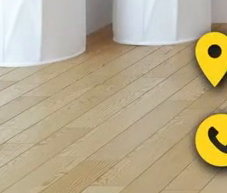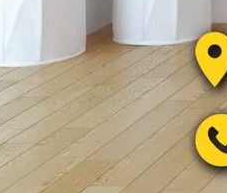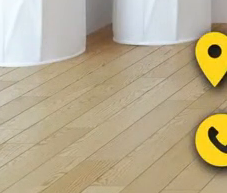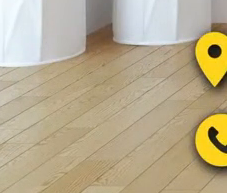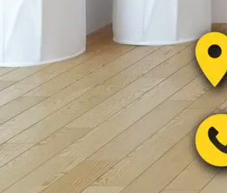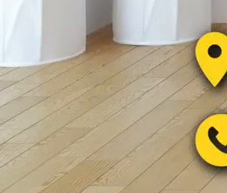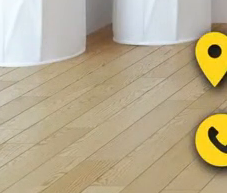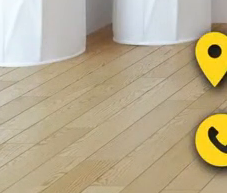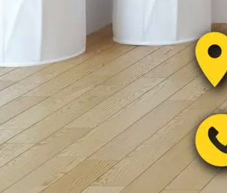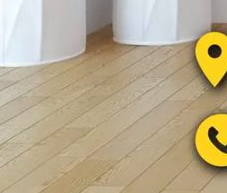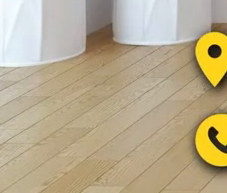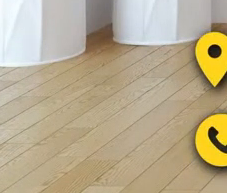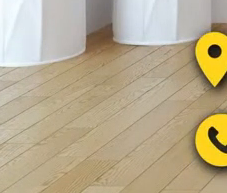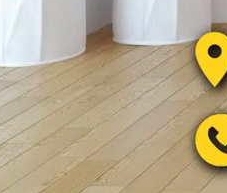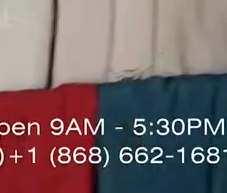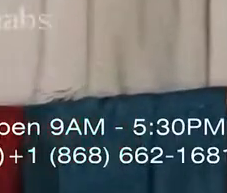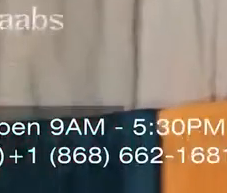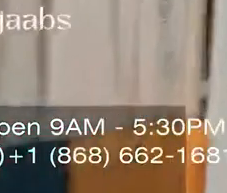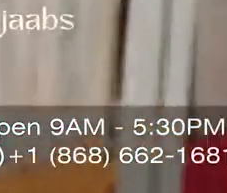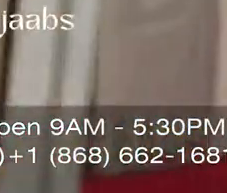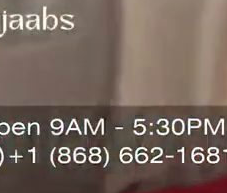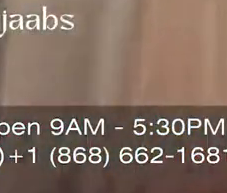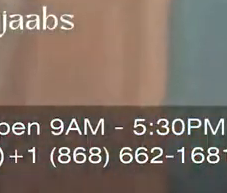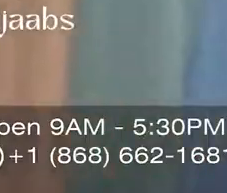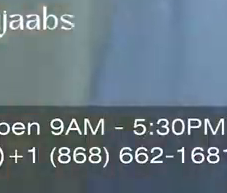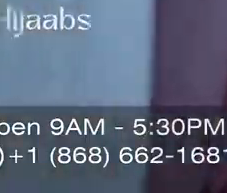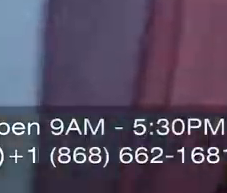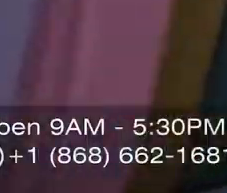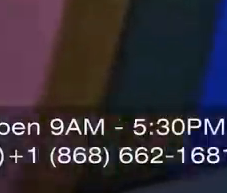Center, made in TNT.